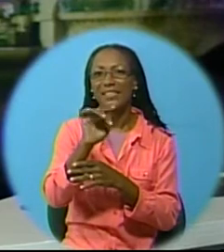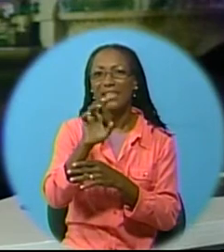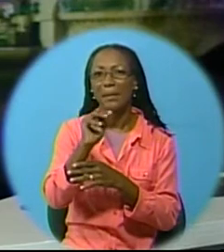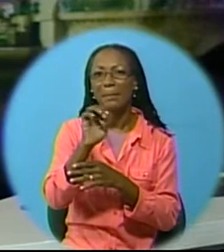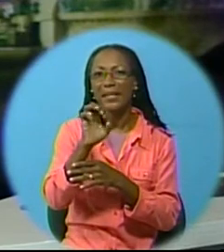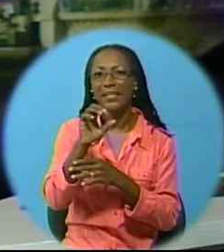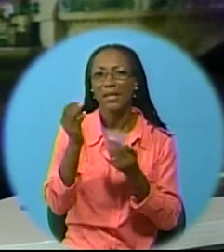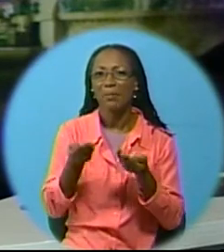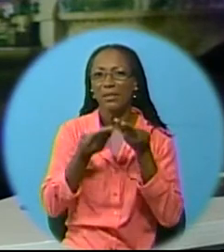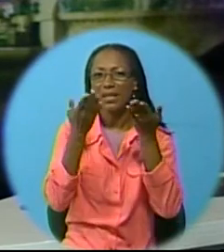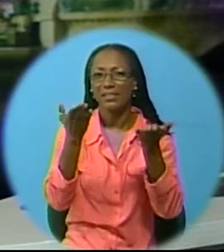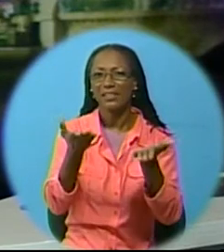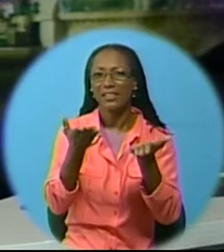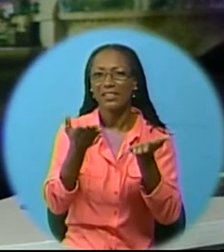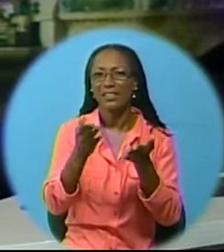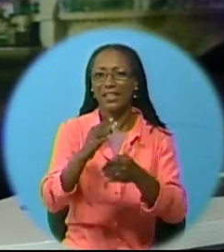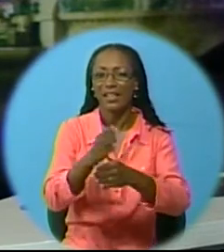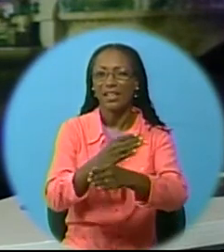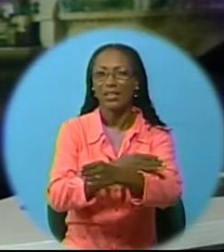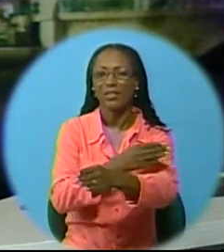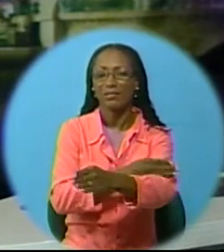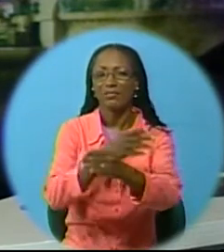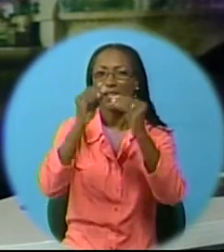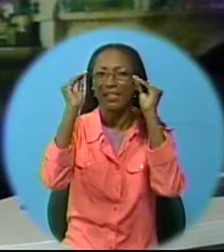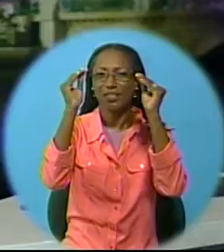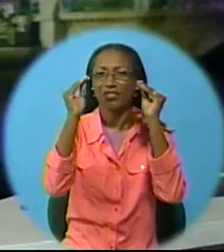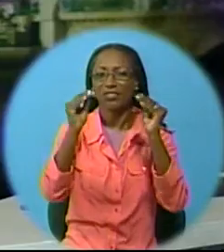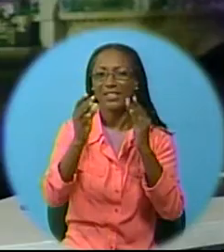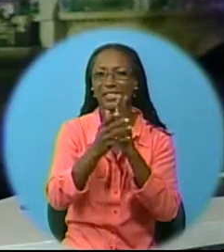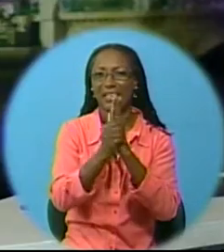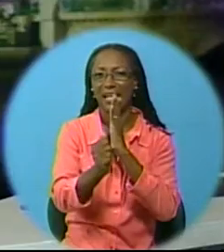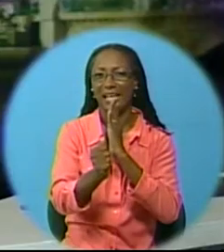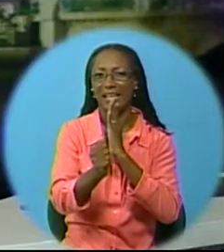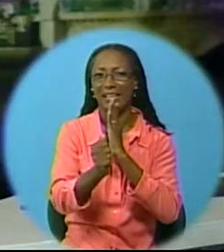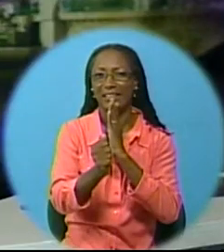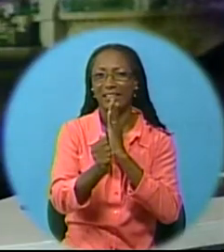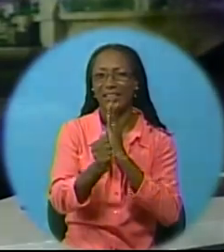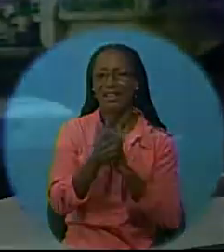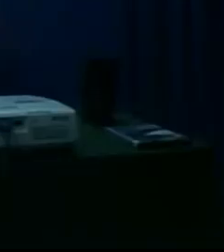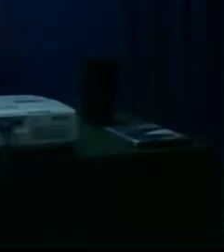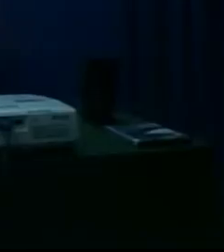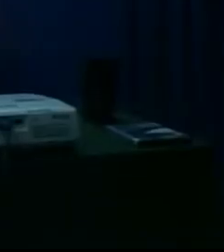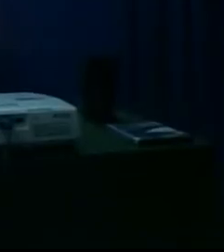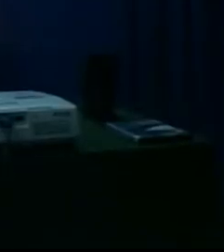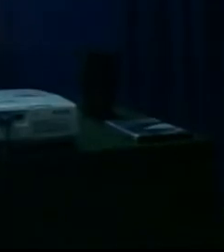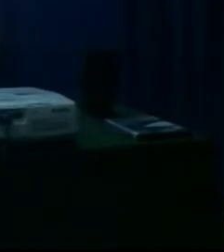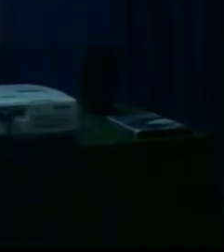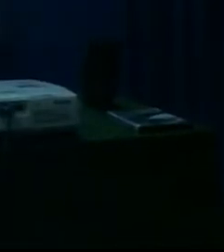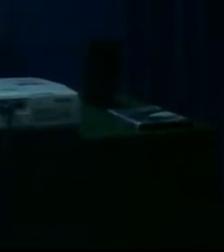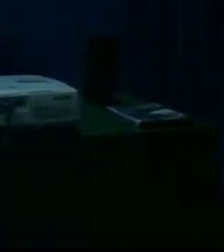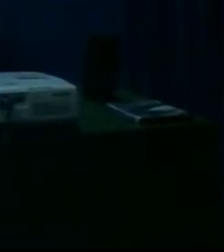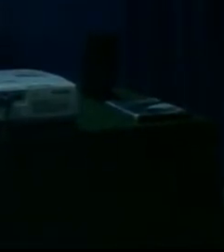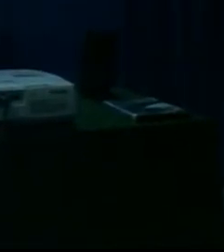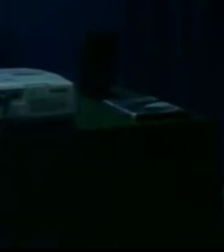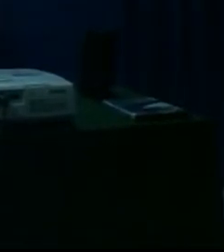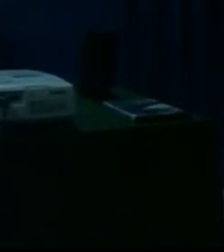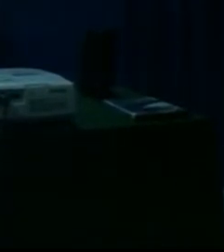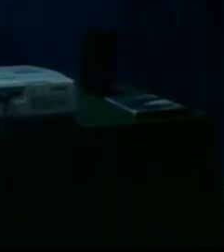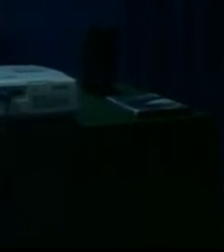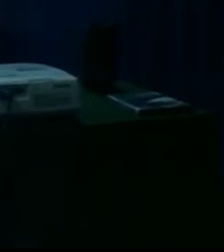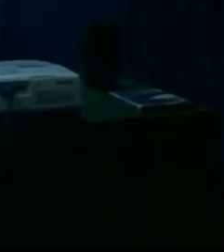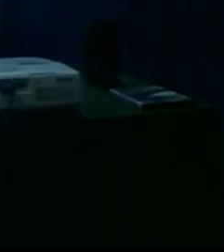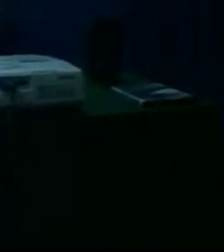multimedia production designed to enhance their teaching skills. The initiative comes from Ministry of Education, Science, Technology